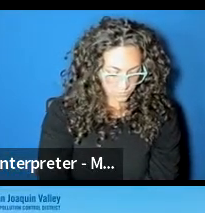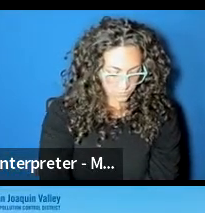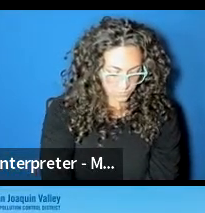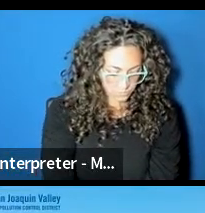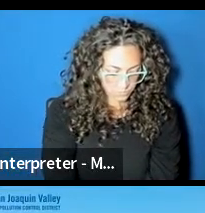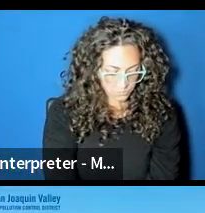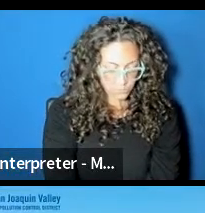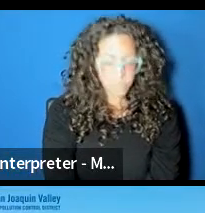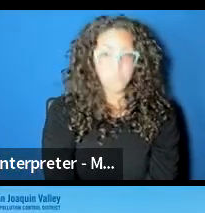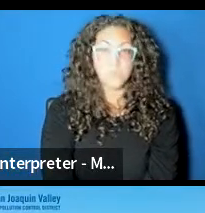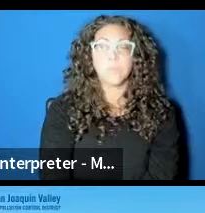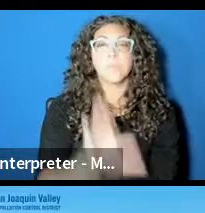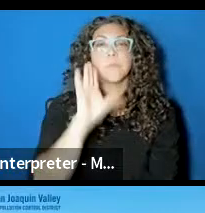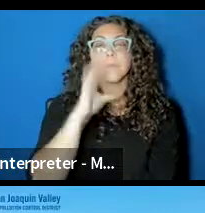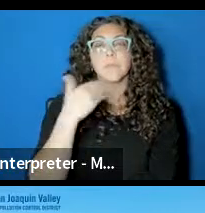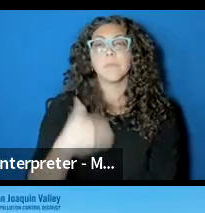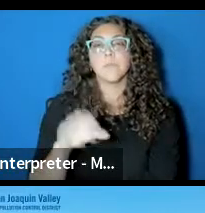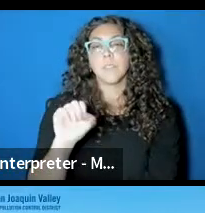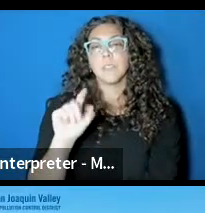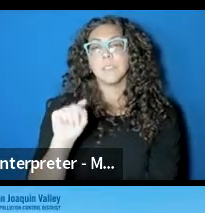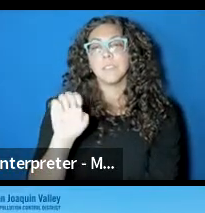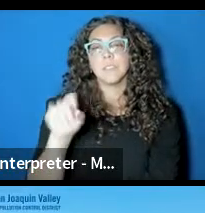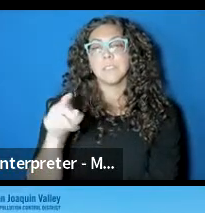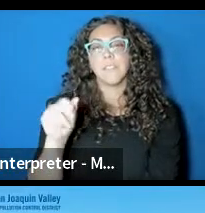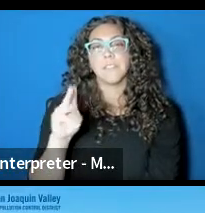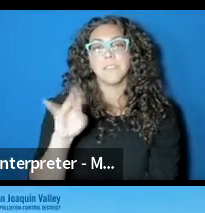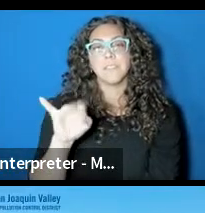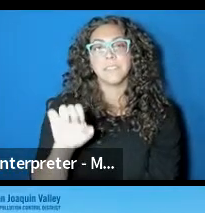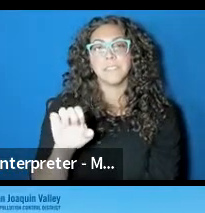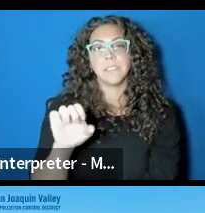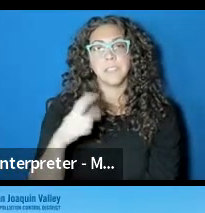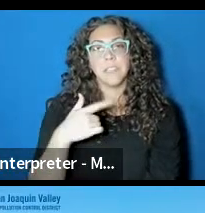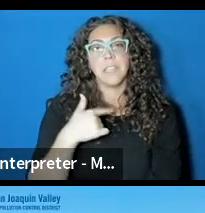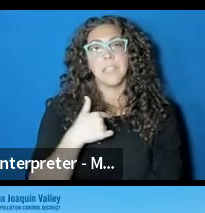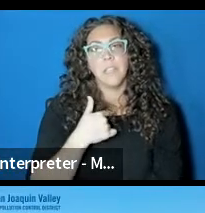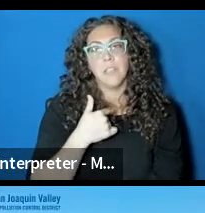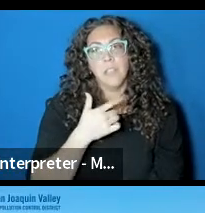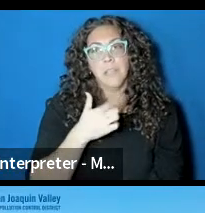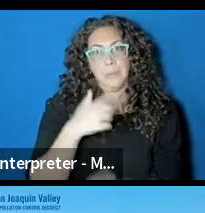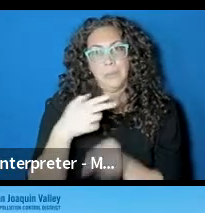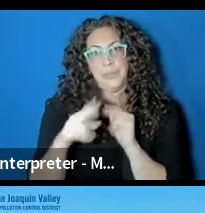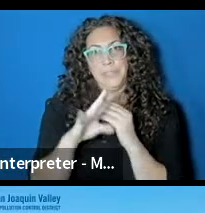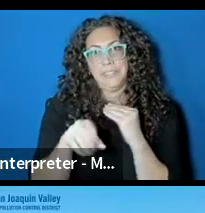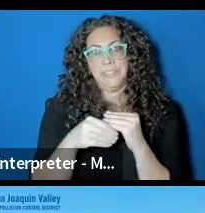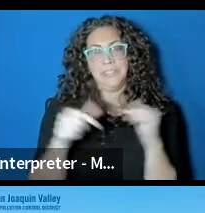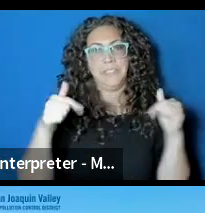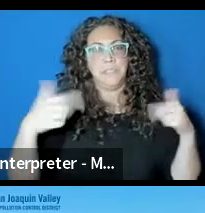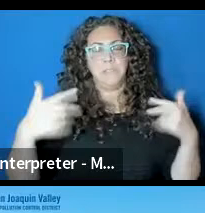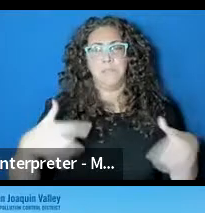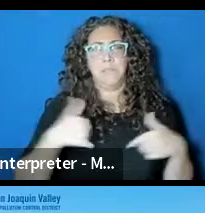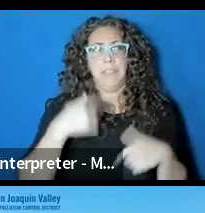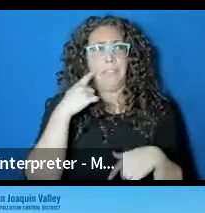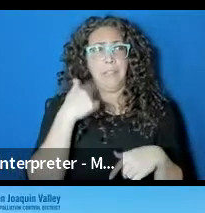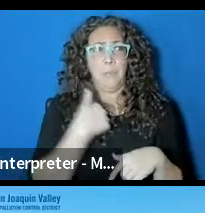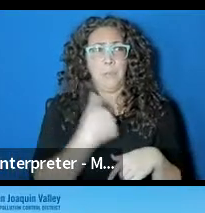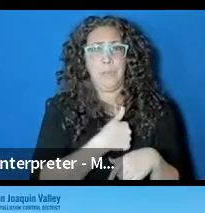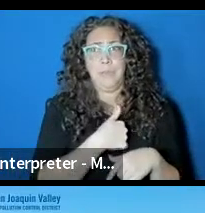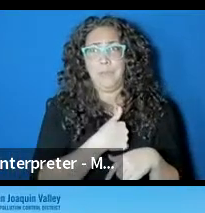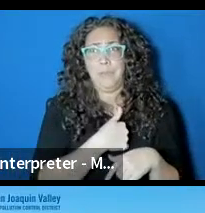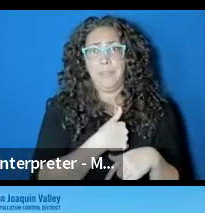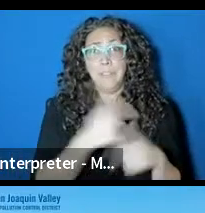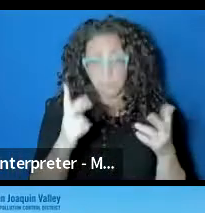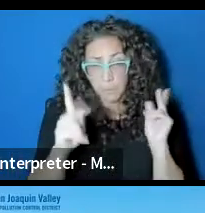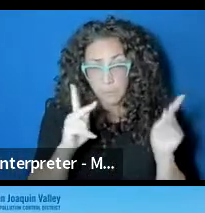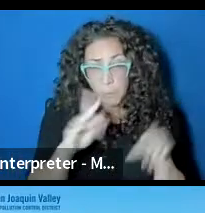And this is Stephanie. I'll just really quickly add that I think just echoing everyone, this is something that I think we've been, for folks that have been on